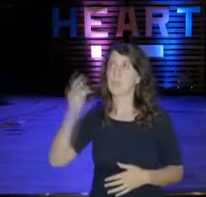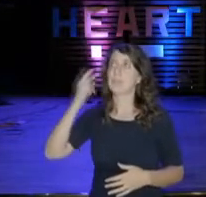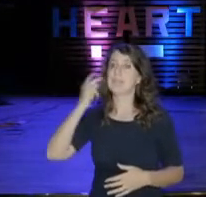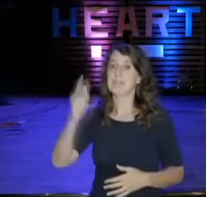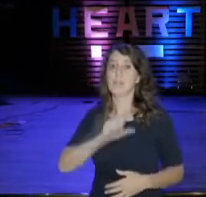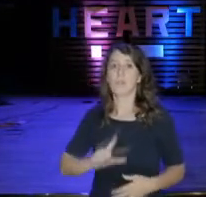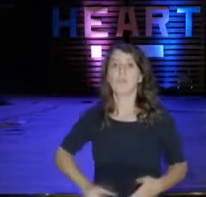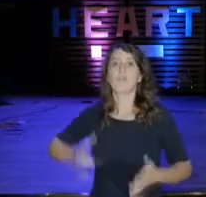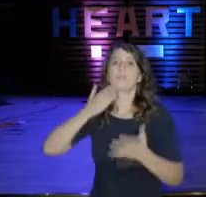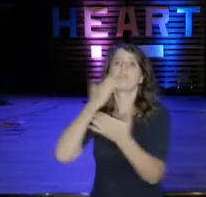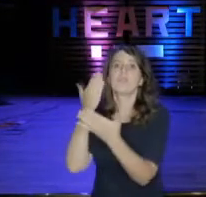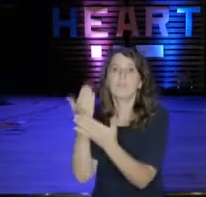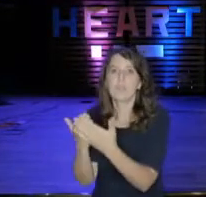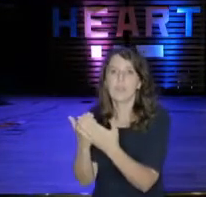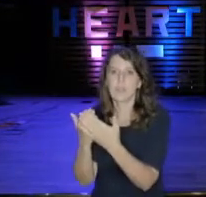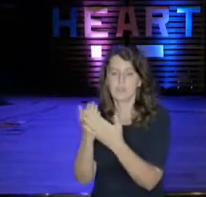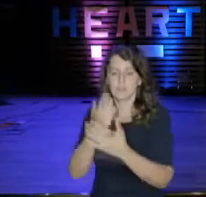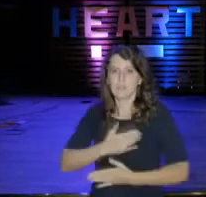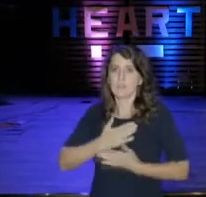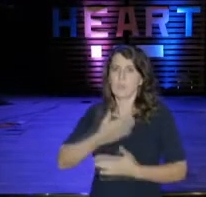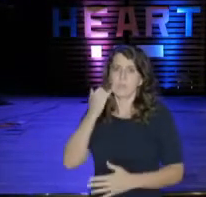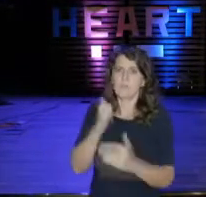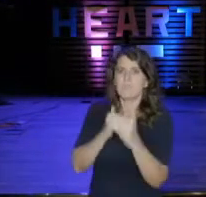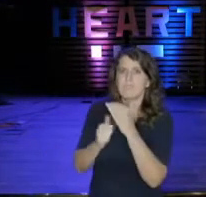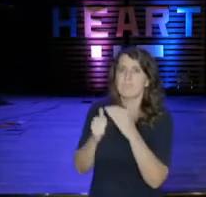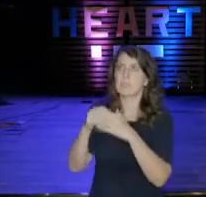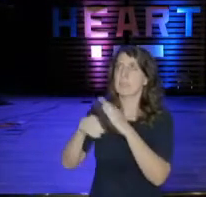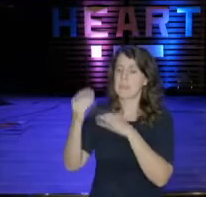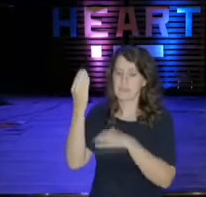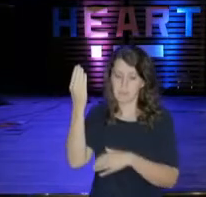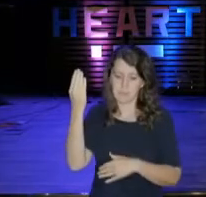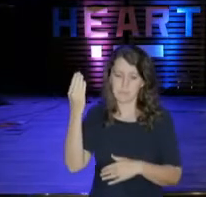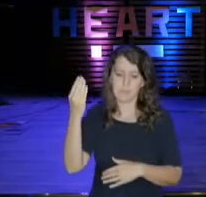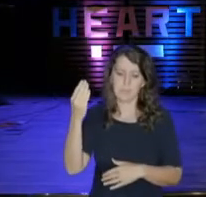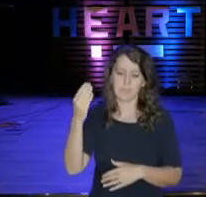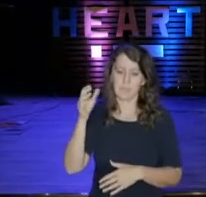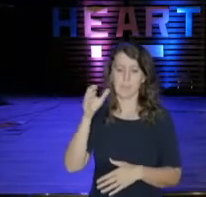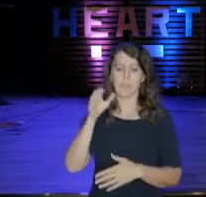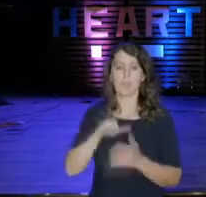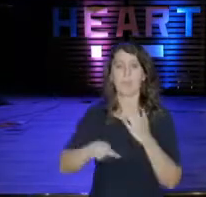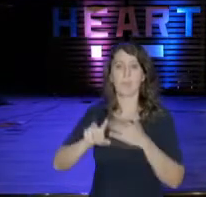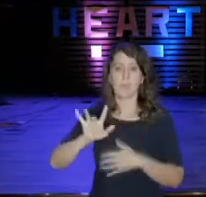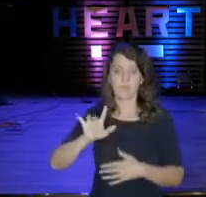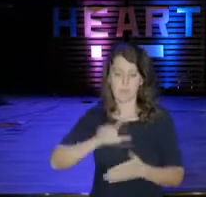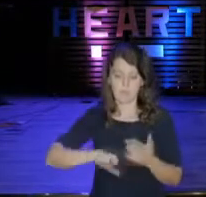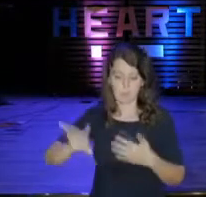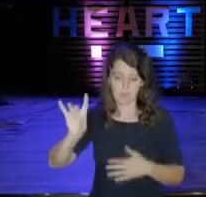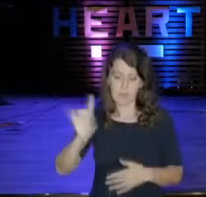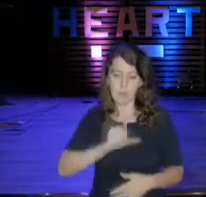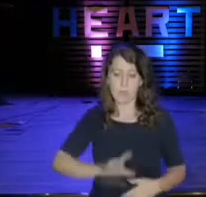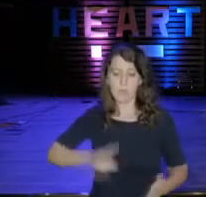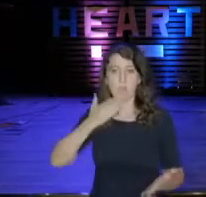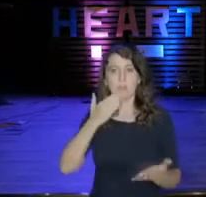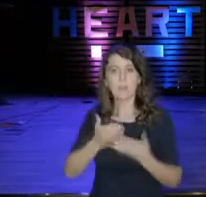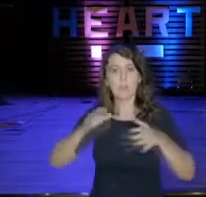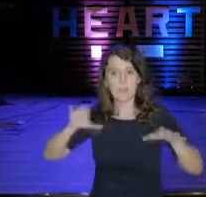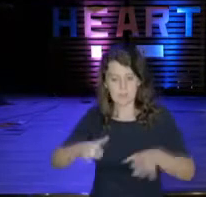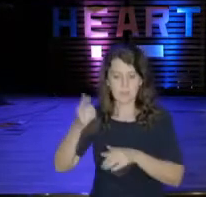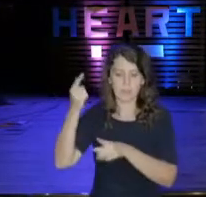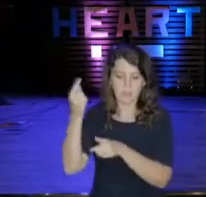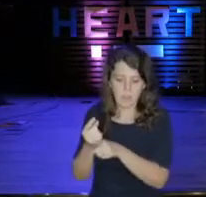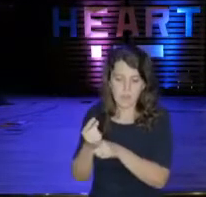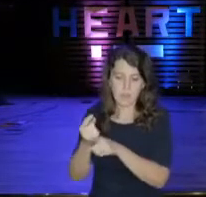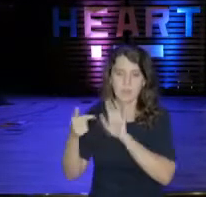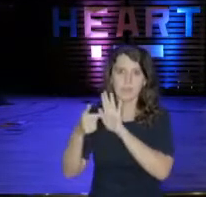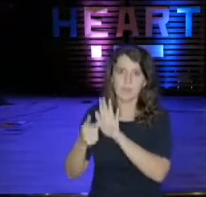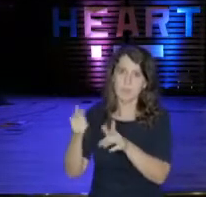him. Psalms 25:8, the Lord is good and does what is right. He shows the proper path to those who go astray. Psalm